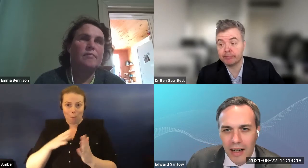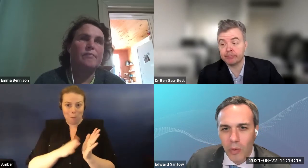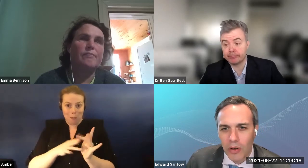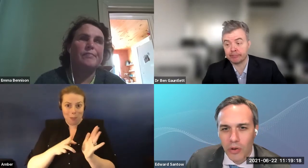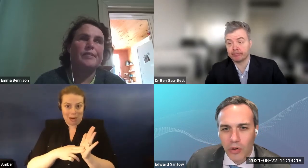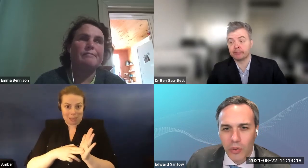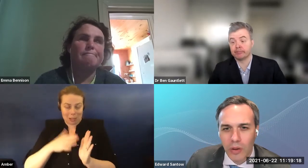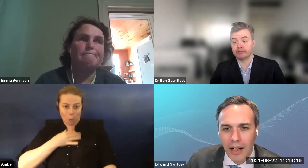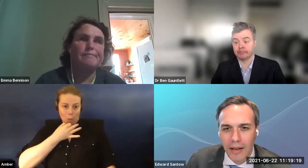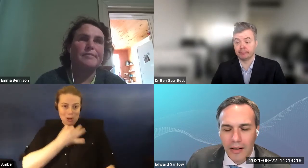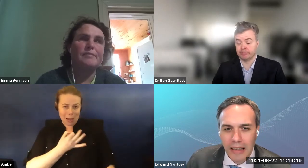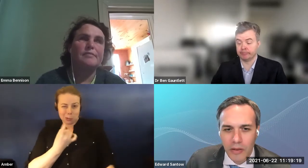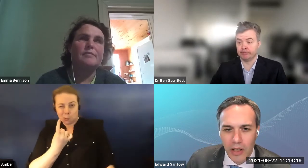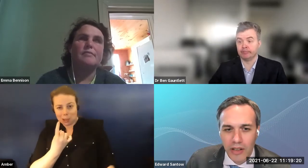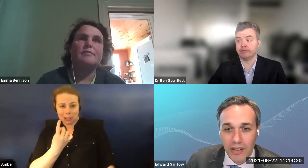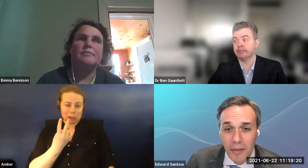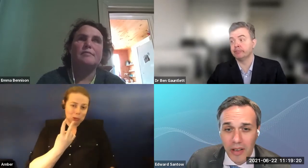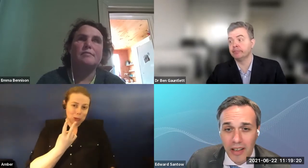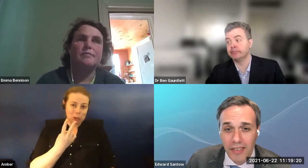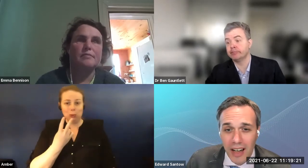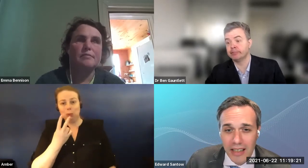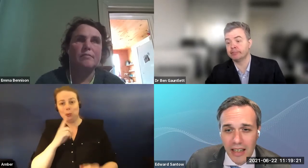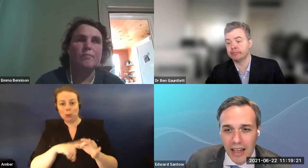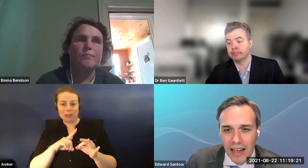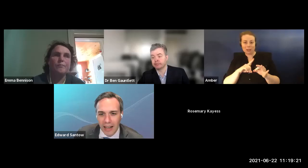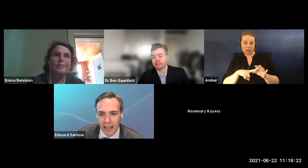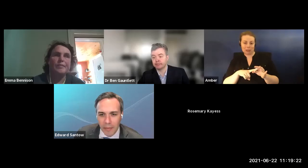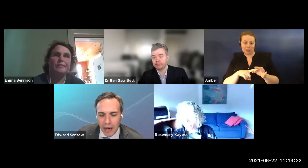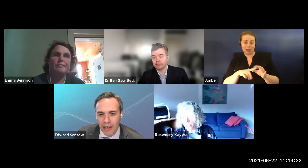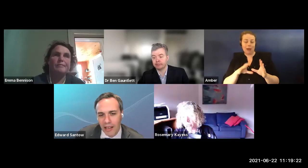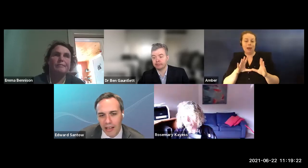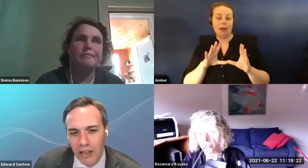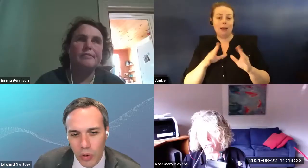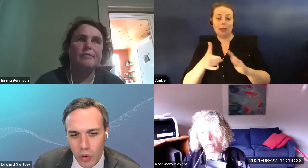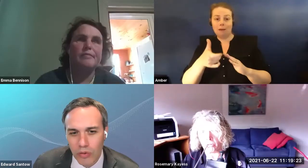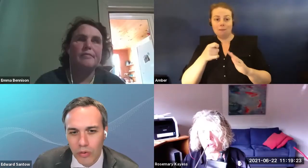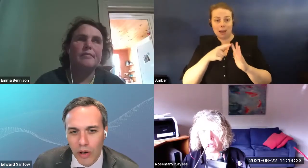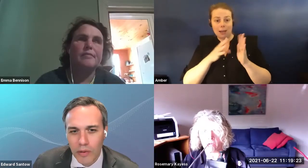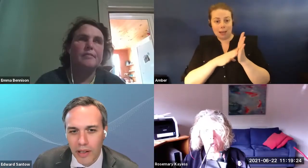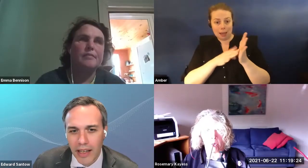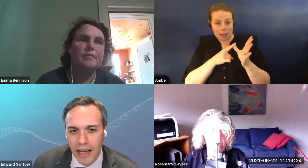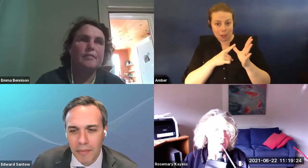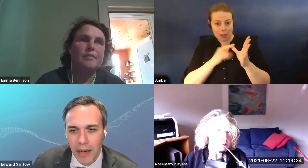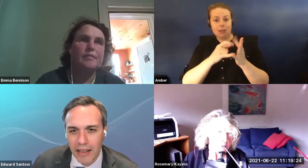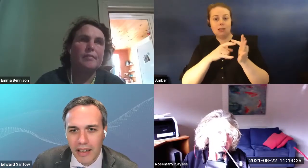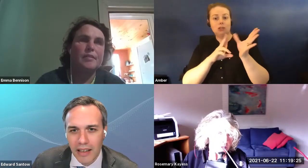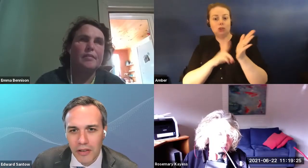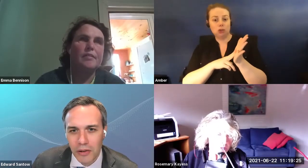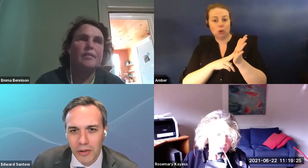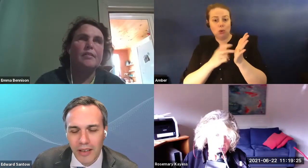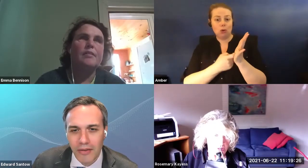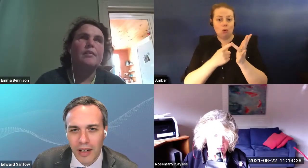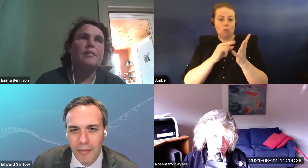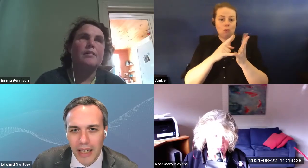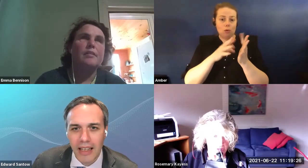ask one or two last questions, and then I'm gonna invite Emma, Sean, Rosemary, and Ben